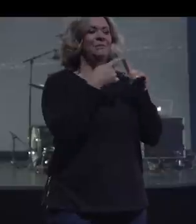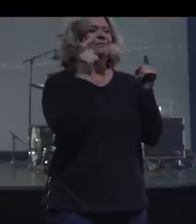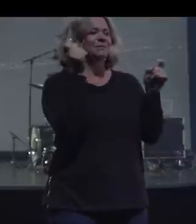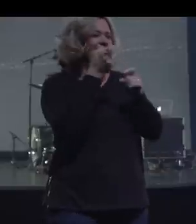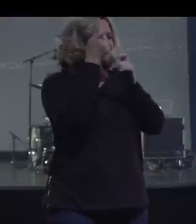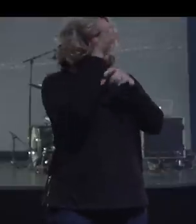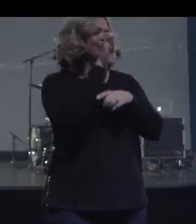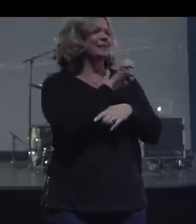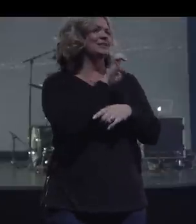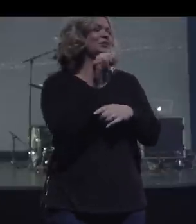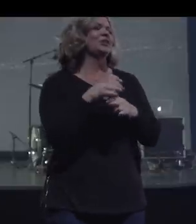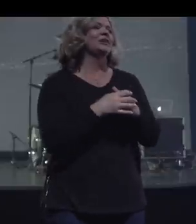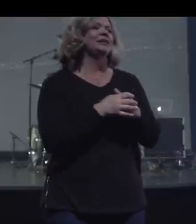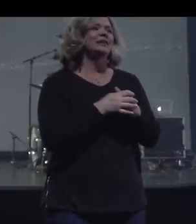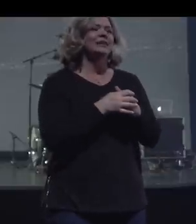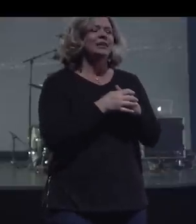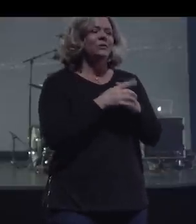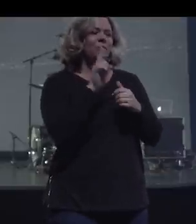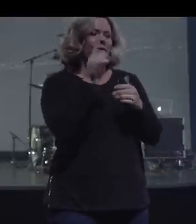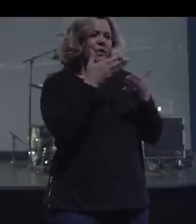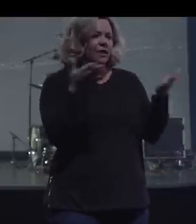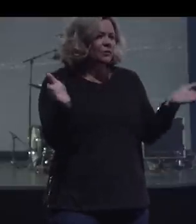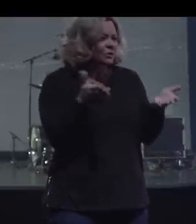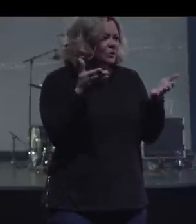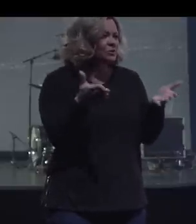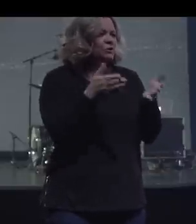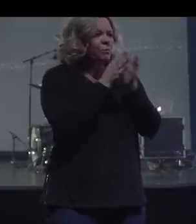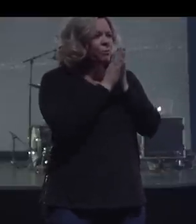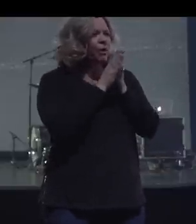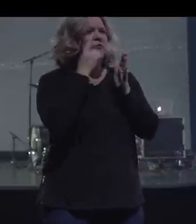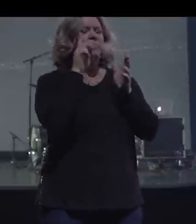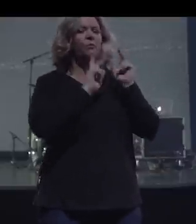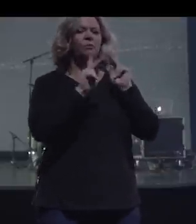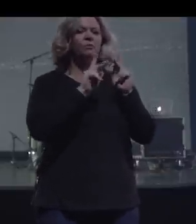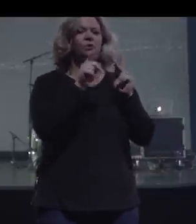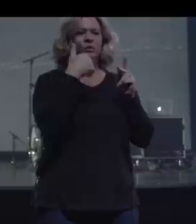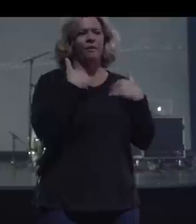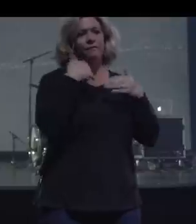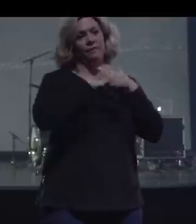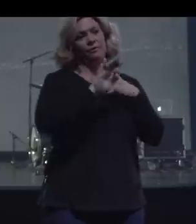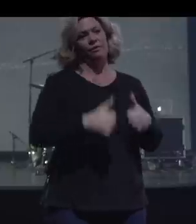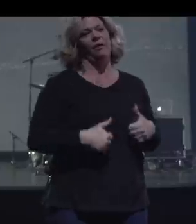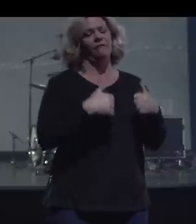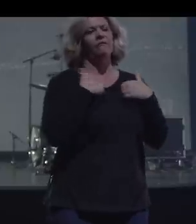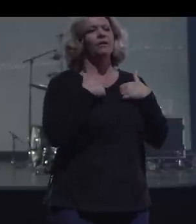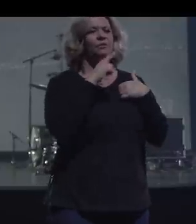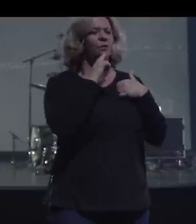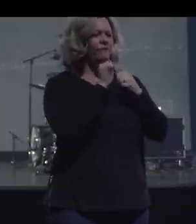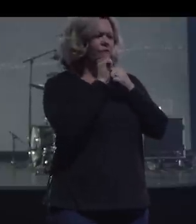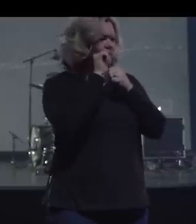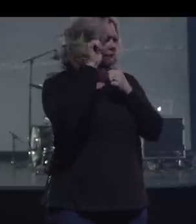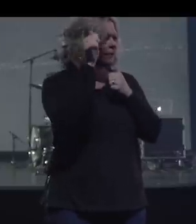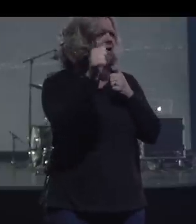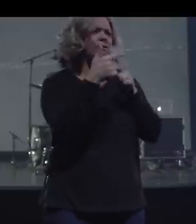Easter. Here's the thing I'd encourage you. Start praying for the people you have in your life who are far from